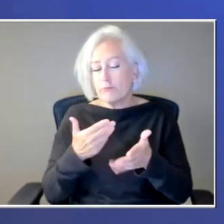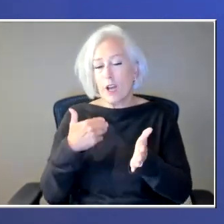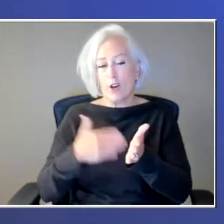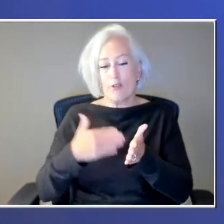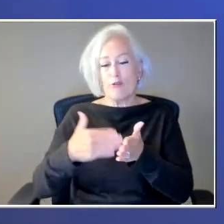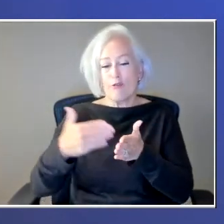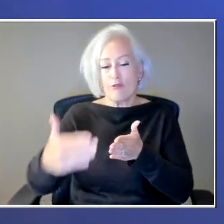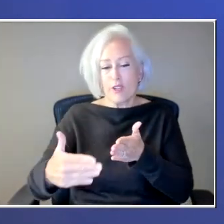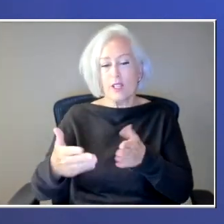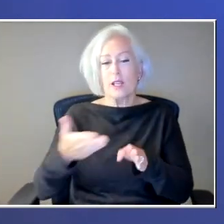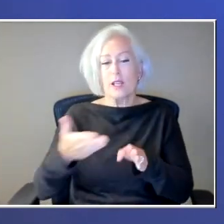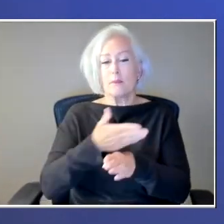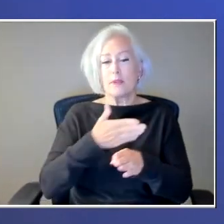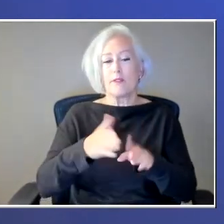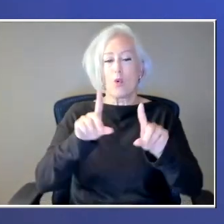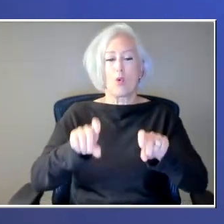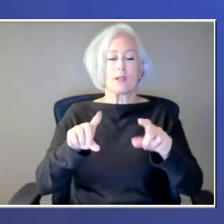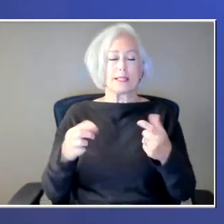getting tested, and